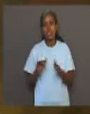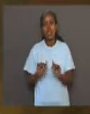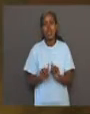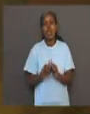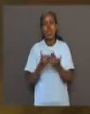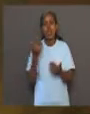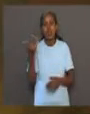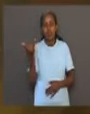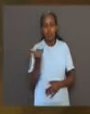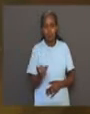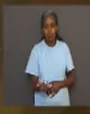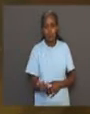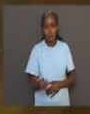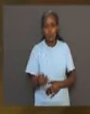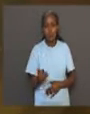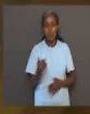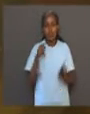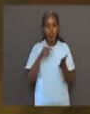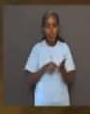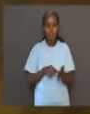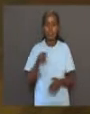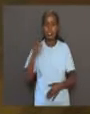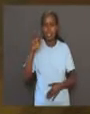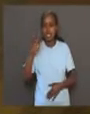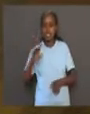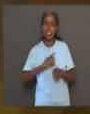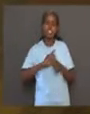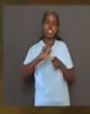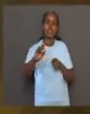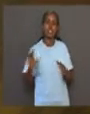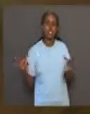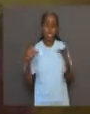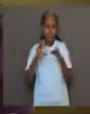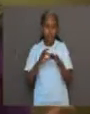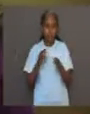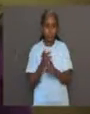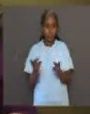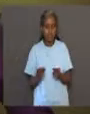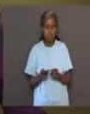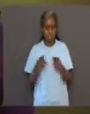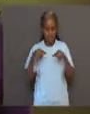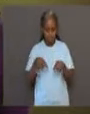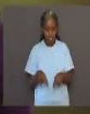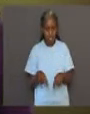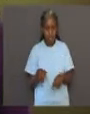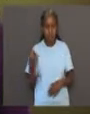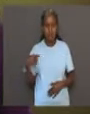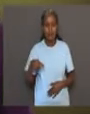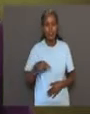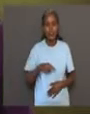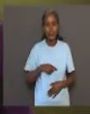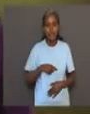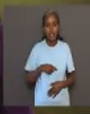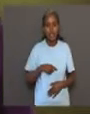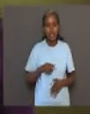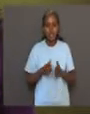plot points in three-dimensional coordinate space. Today, we are going